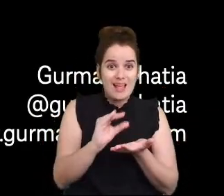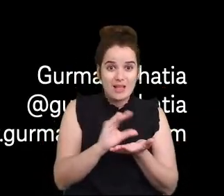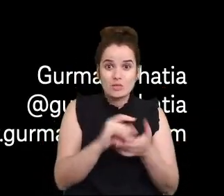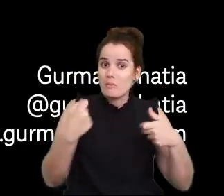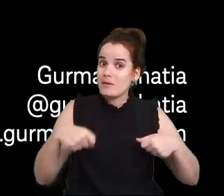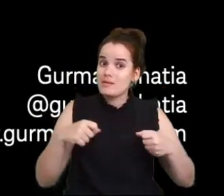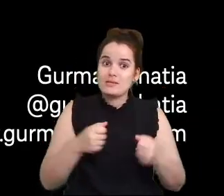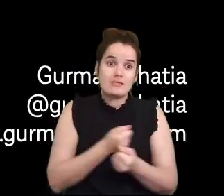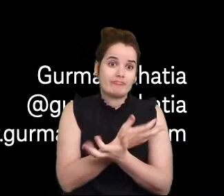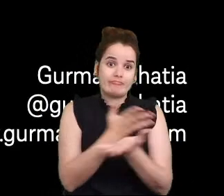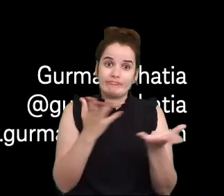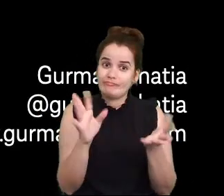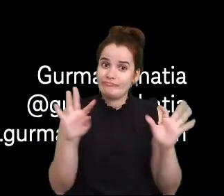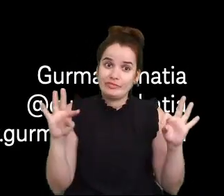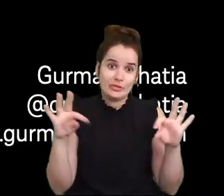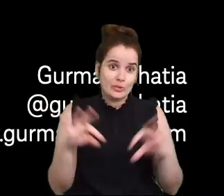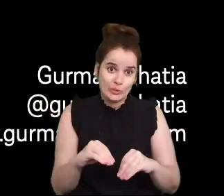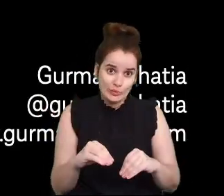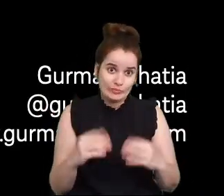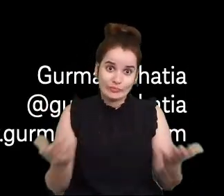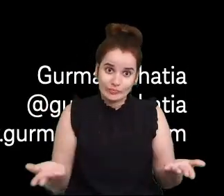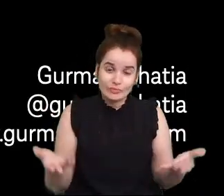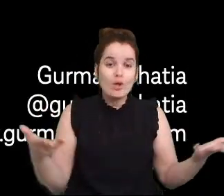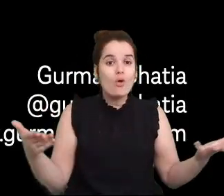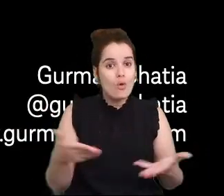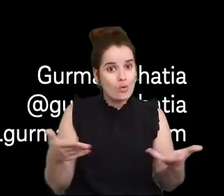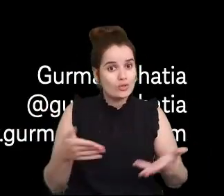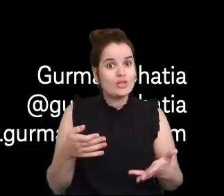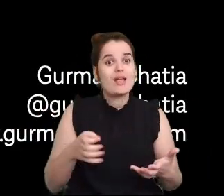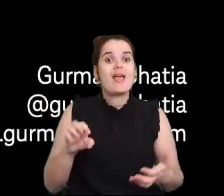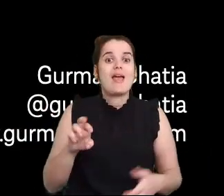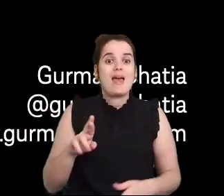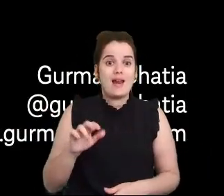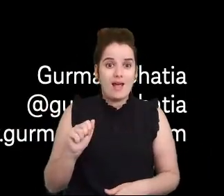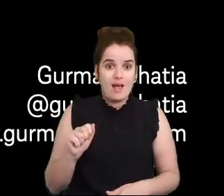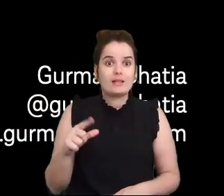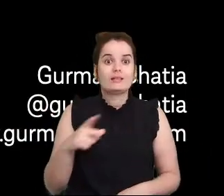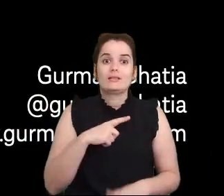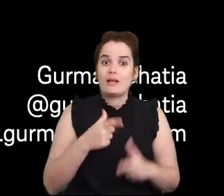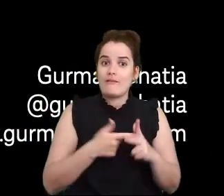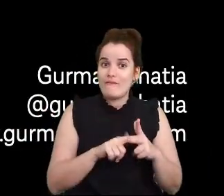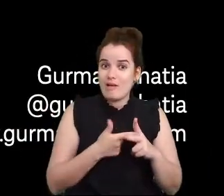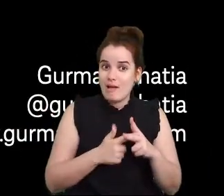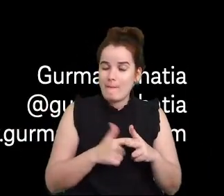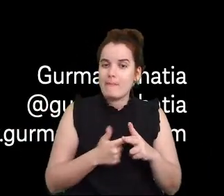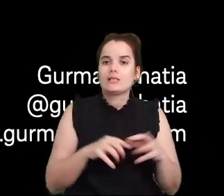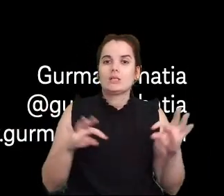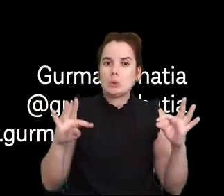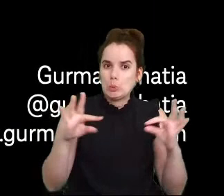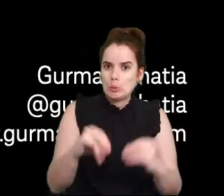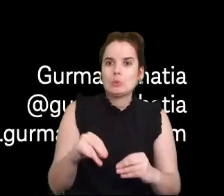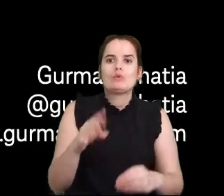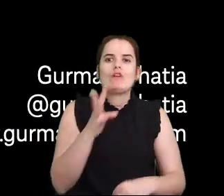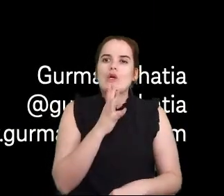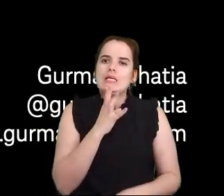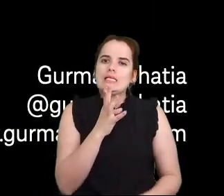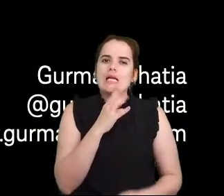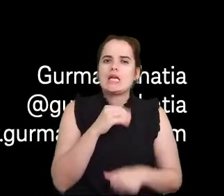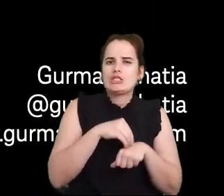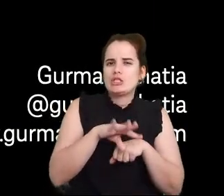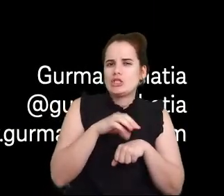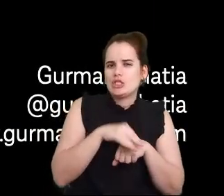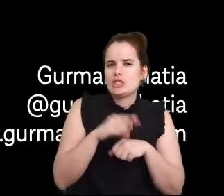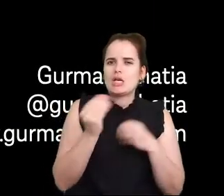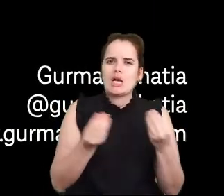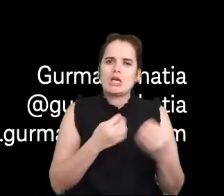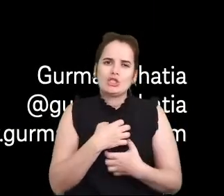the point where everyone has the tools and tips and tricks to make data visualization. And with that,